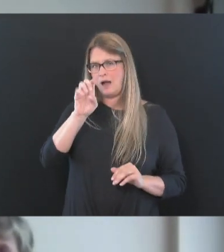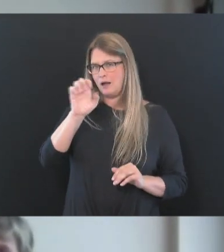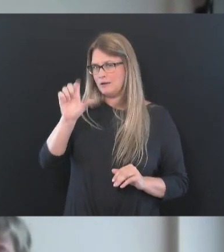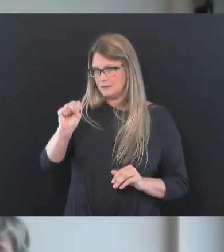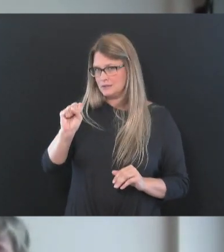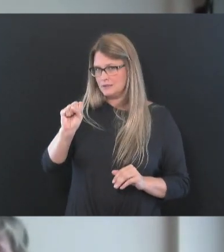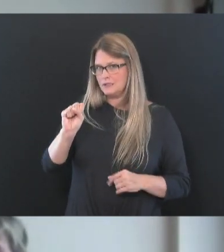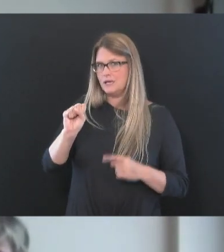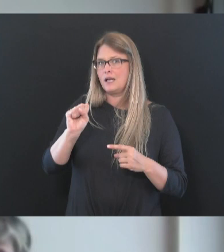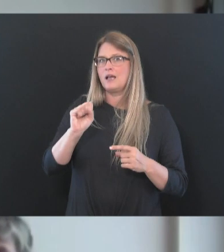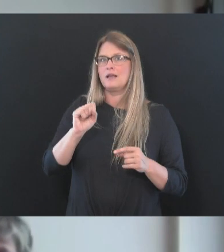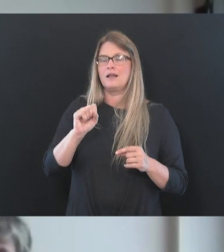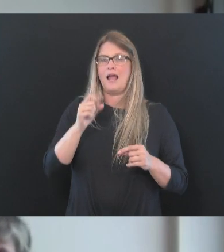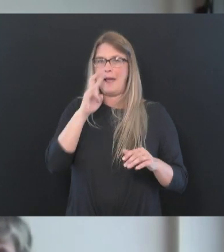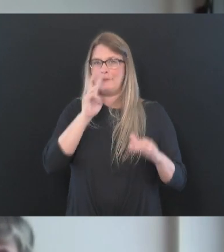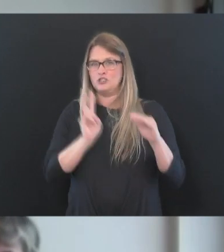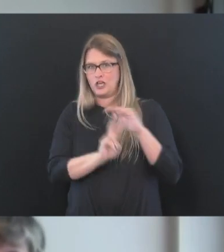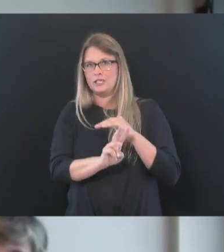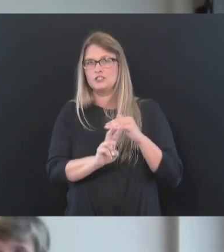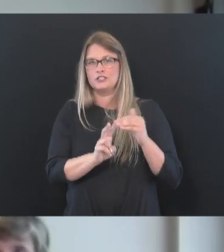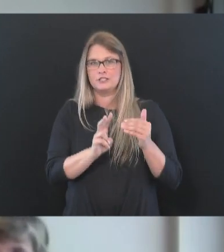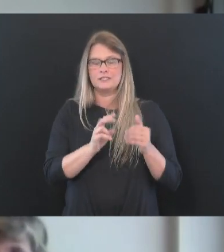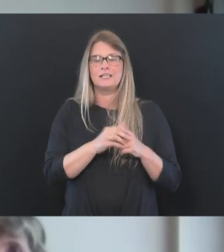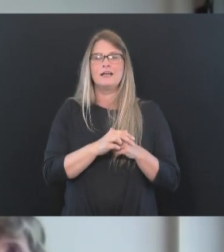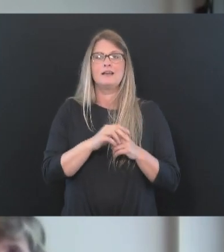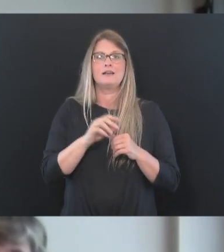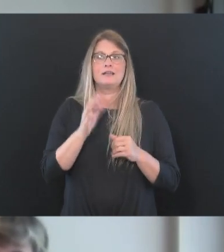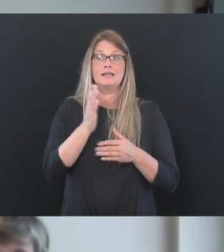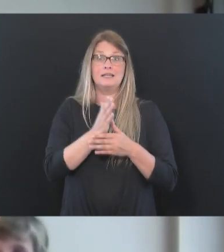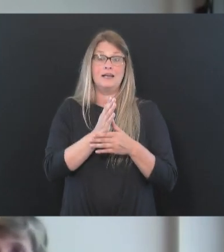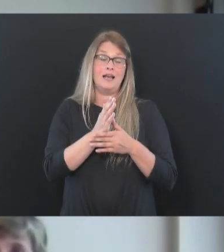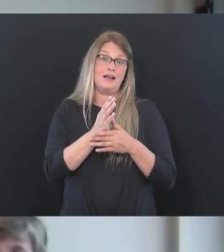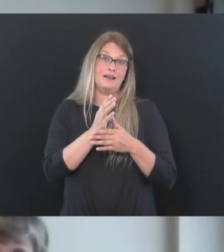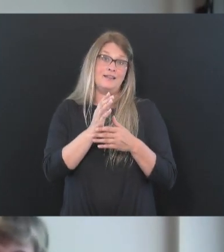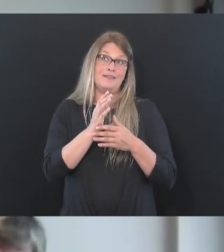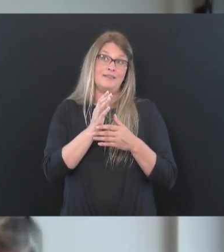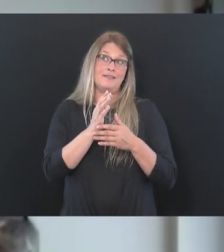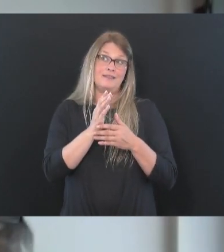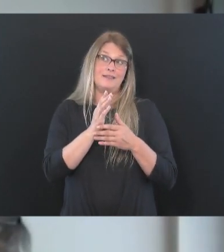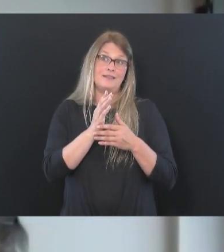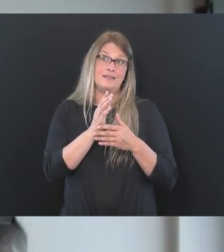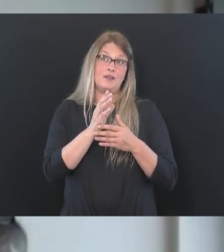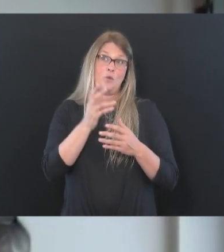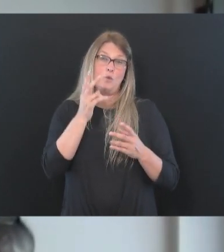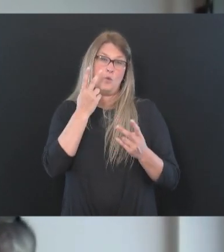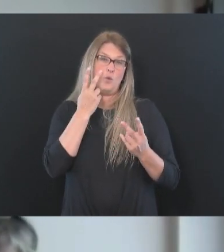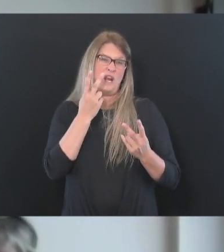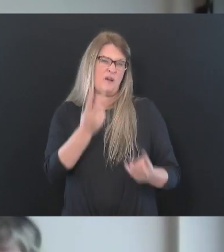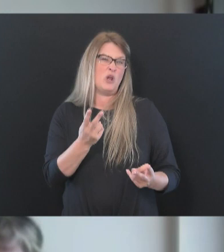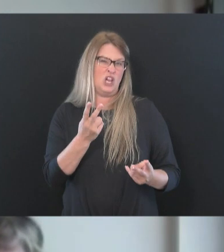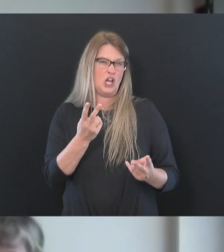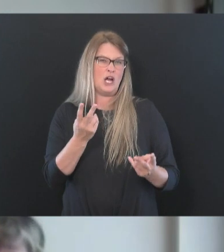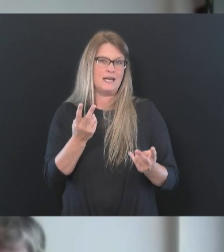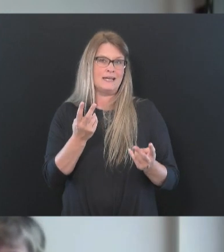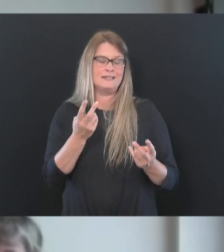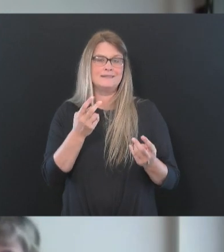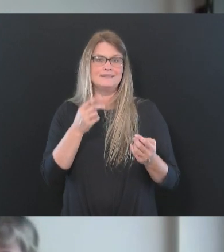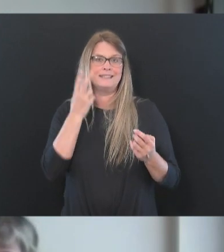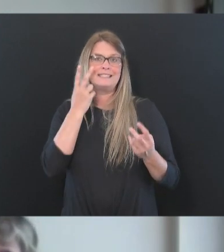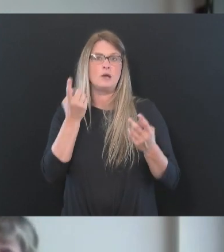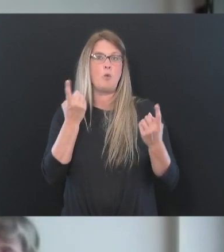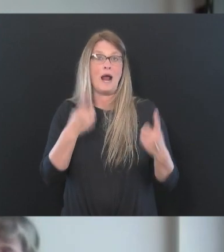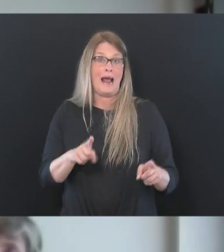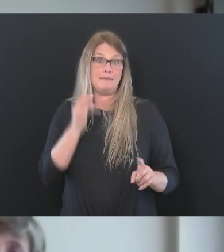projections on Hopkins and other sites are based on some of the modeling kind of things. We're looking at what we can do to do that and